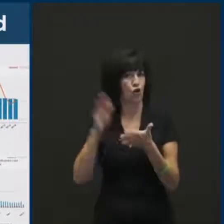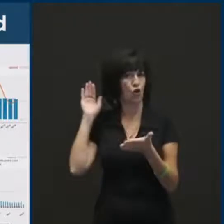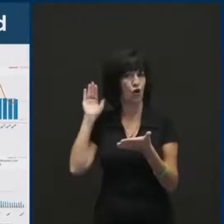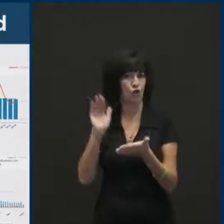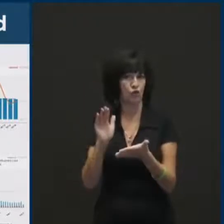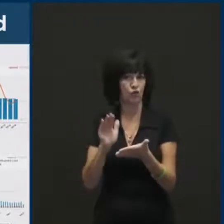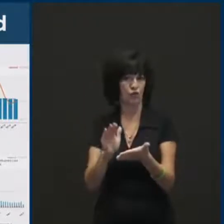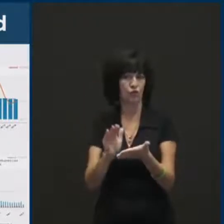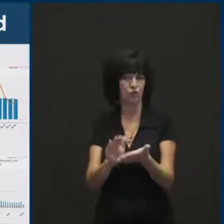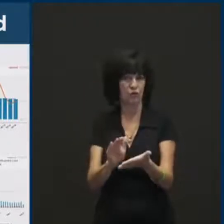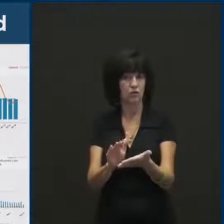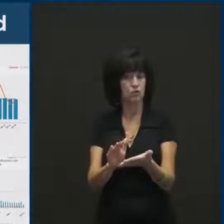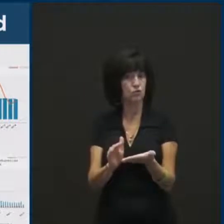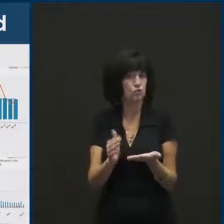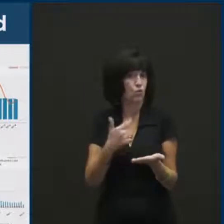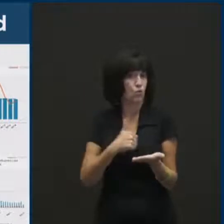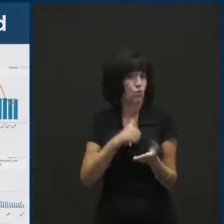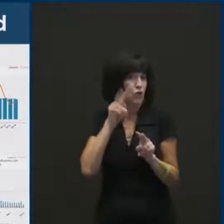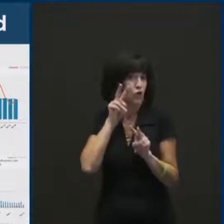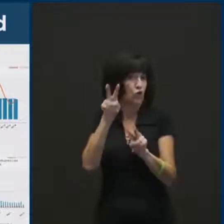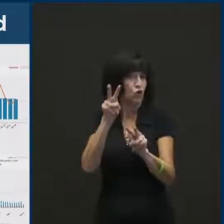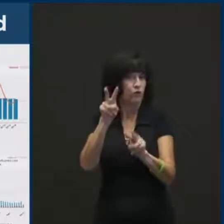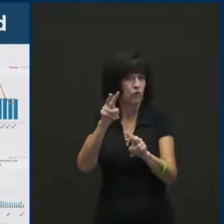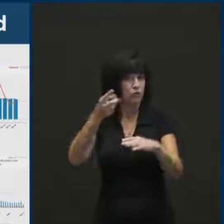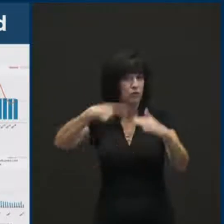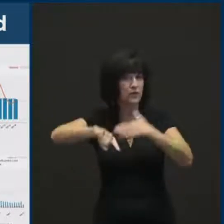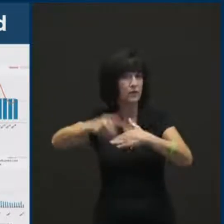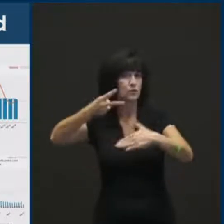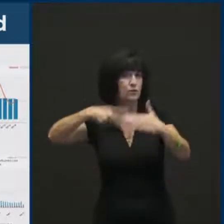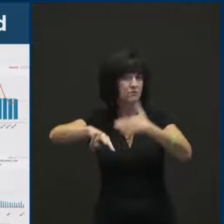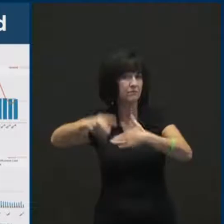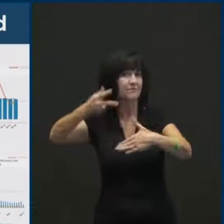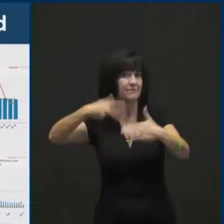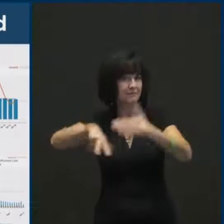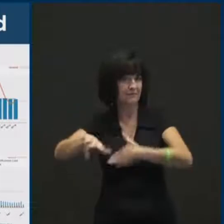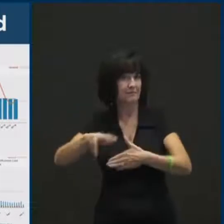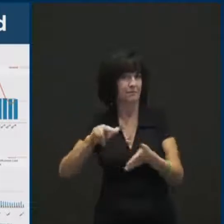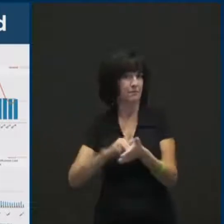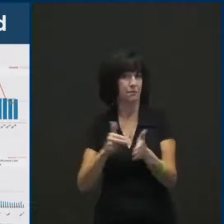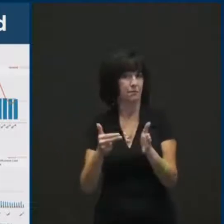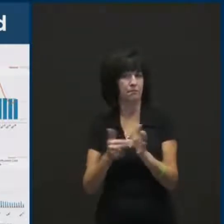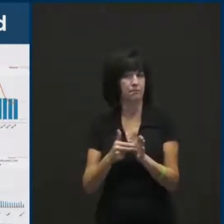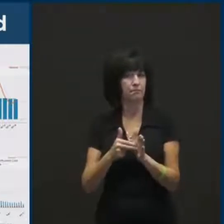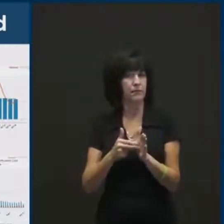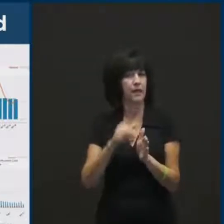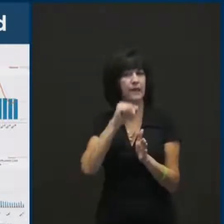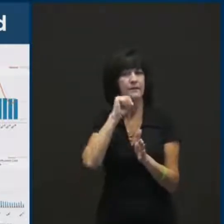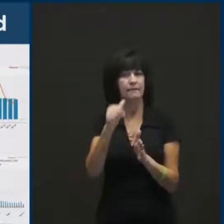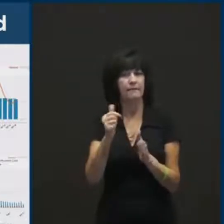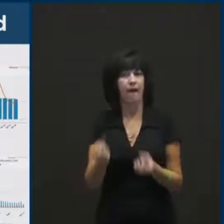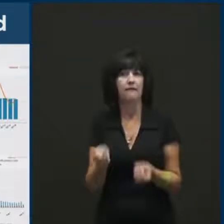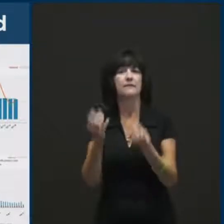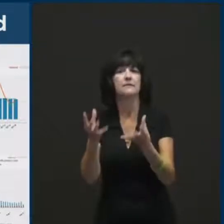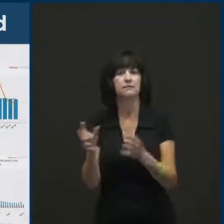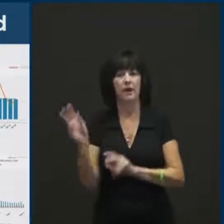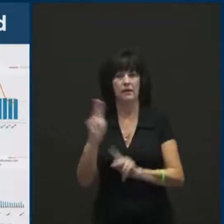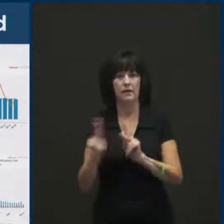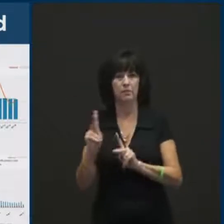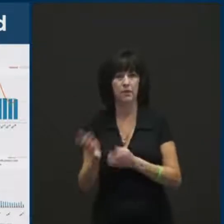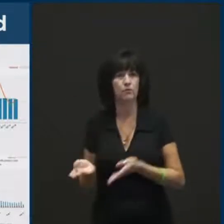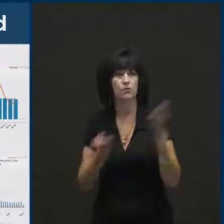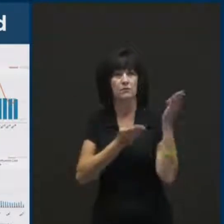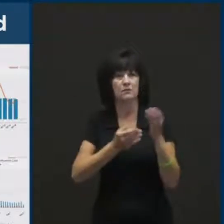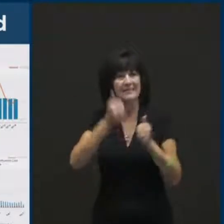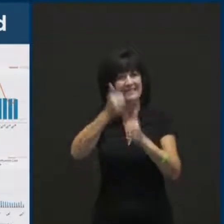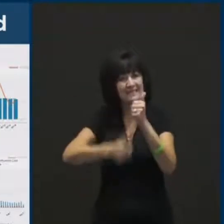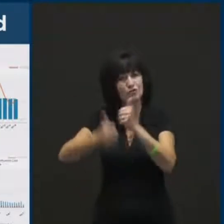week and weeks ahead because there won't be as many people admitted each day. You would think, given